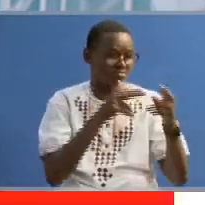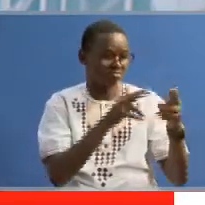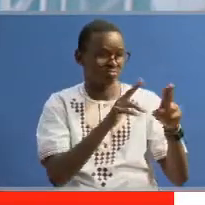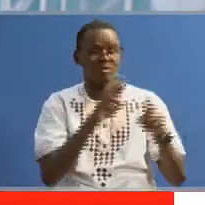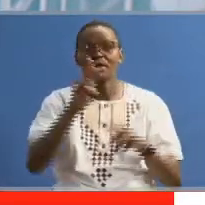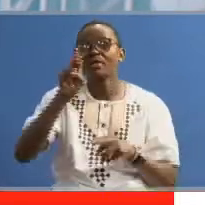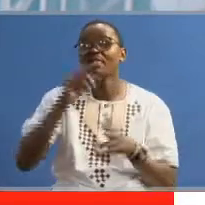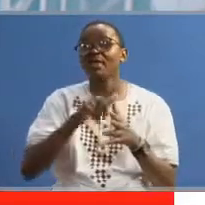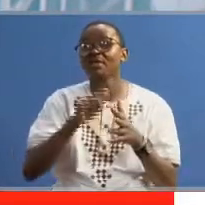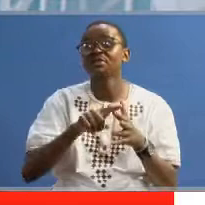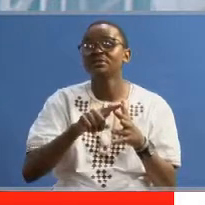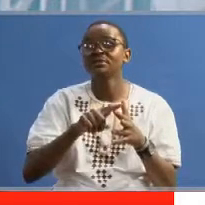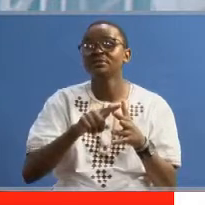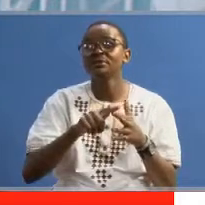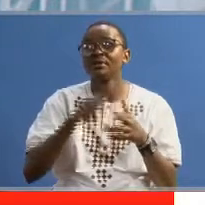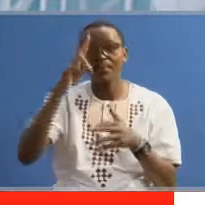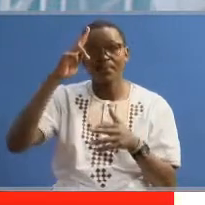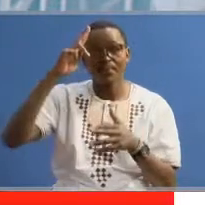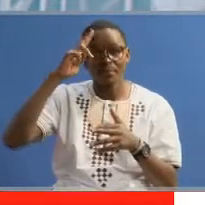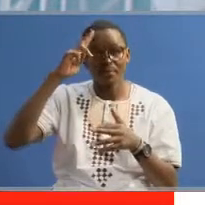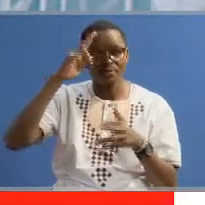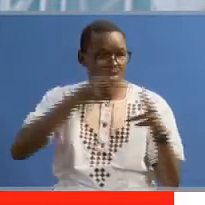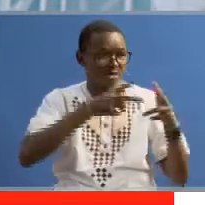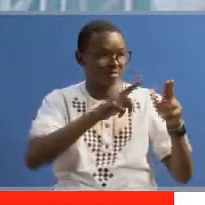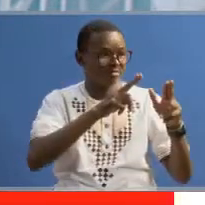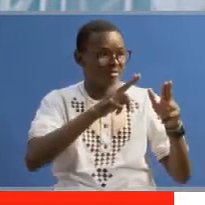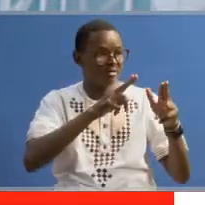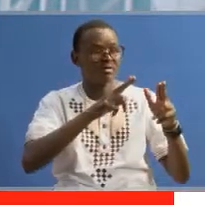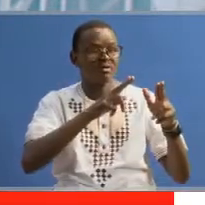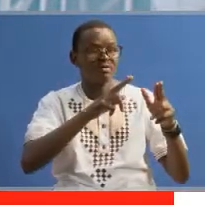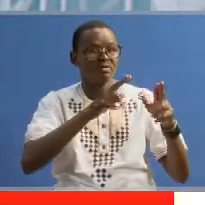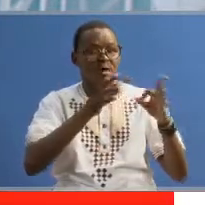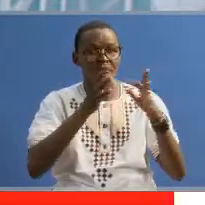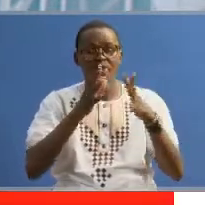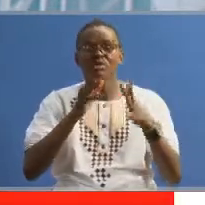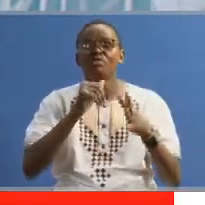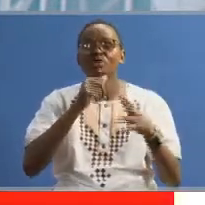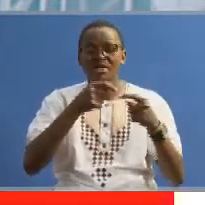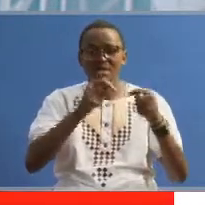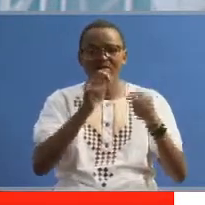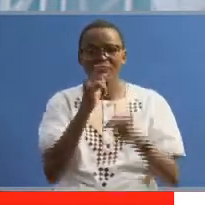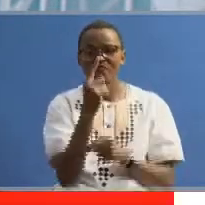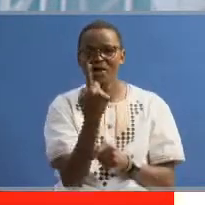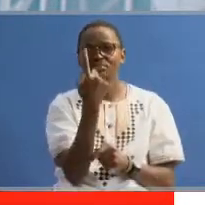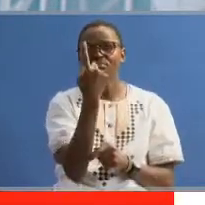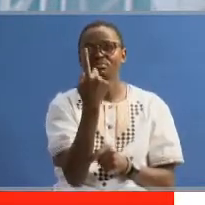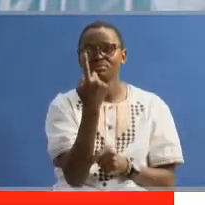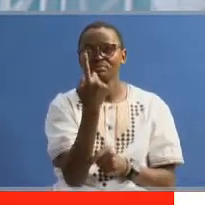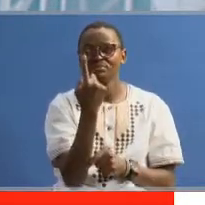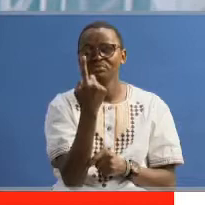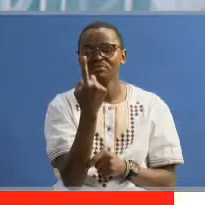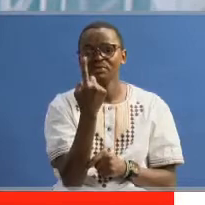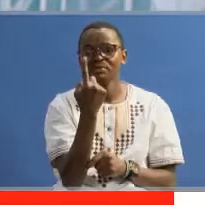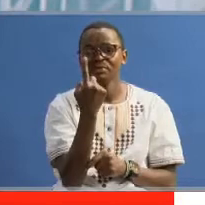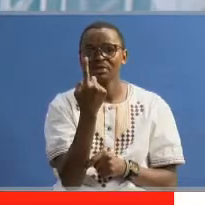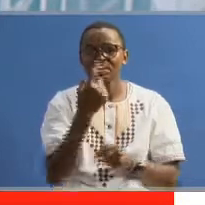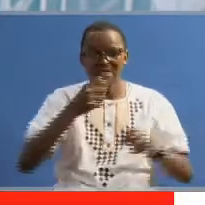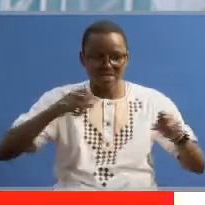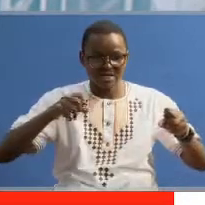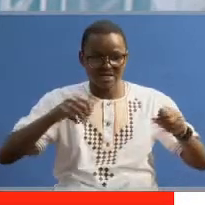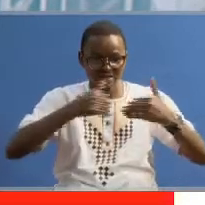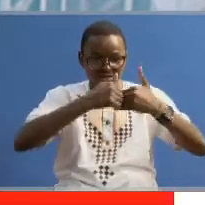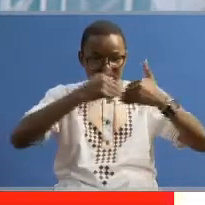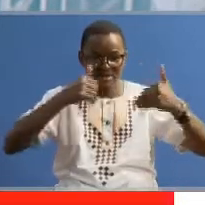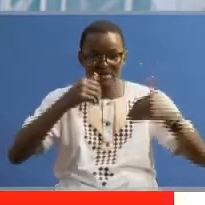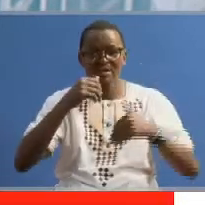them. Then police, if they are shooting at them, then police officers should try first of all to disable